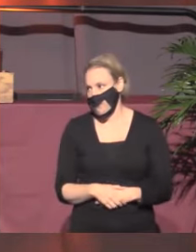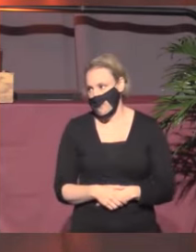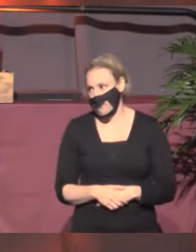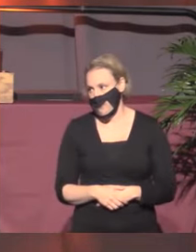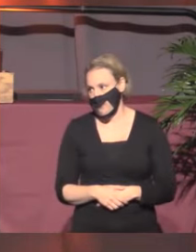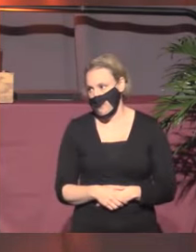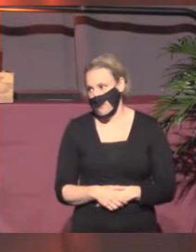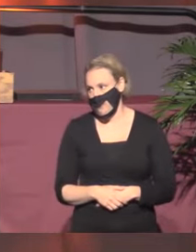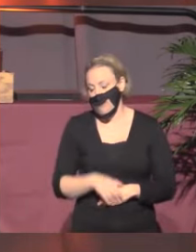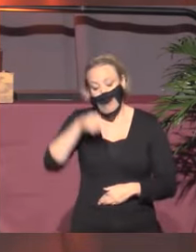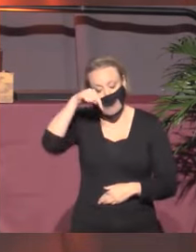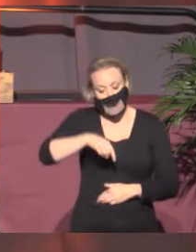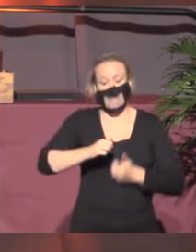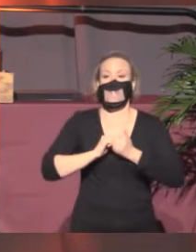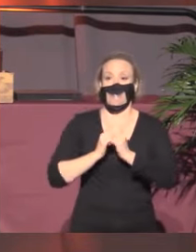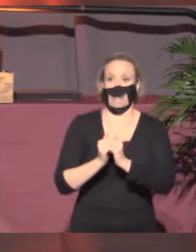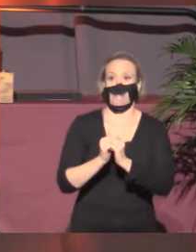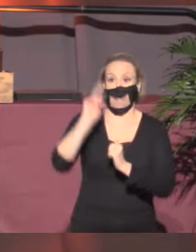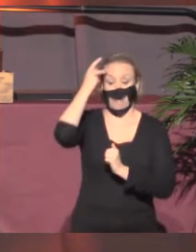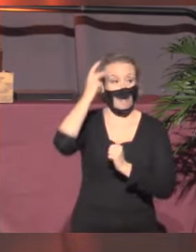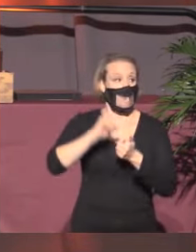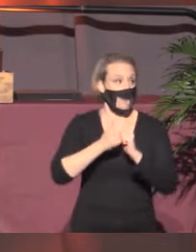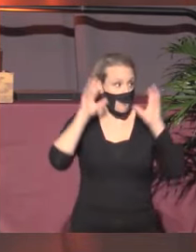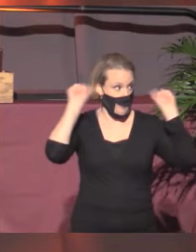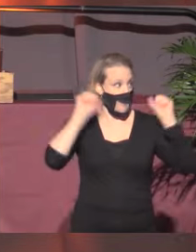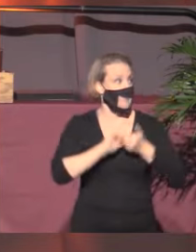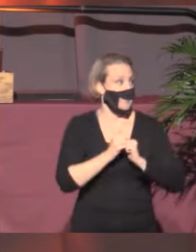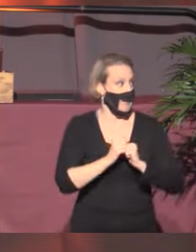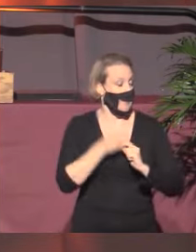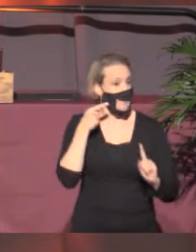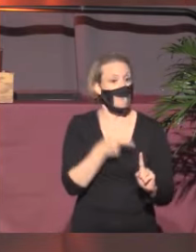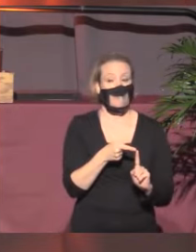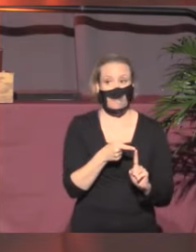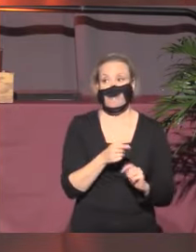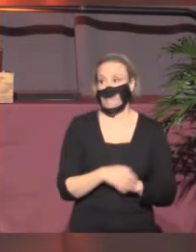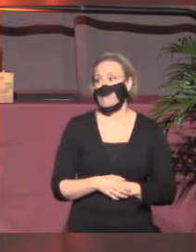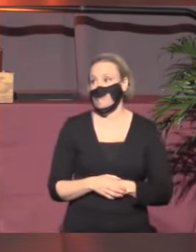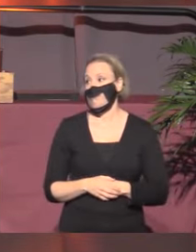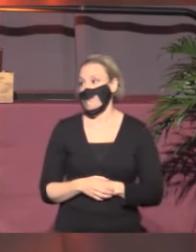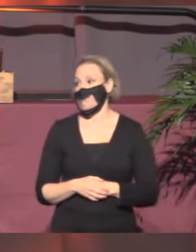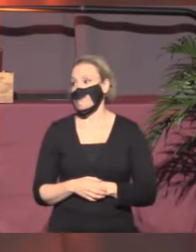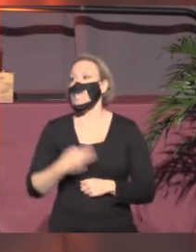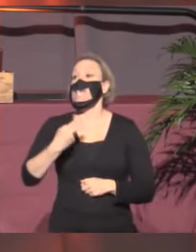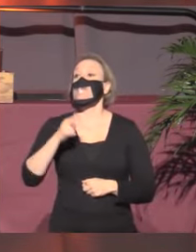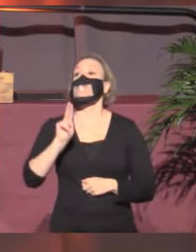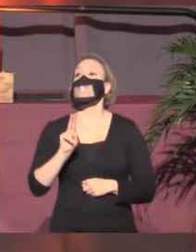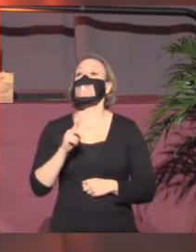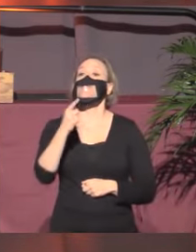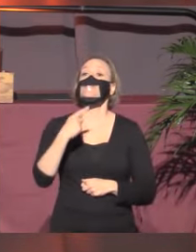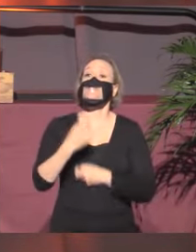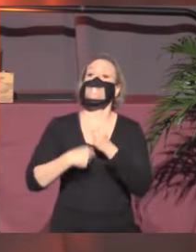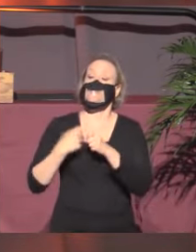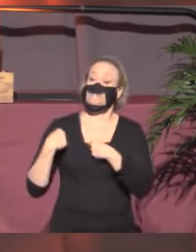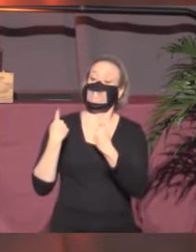all about. That's what he says to her. Our campaign in Hamline, for the years you've been with us, has been to